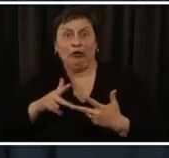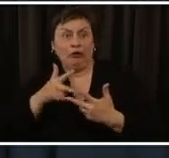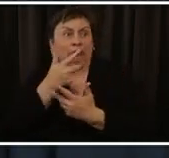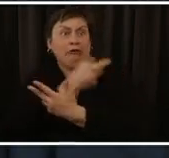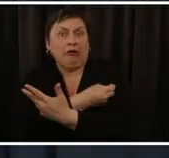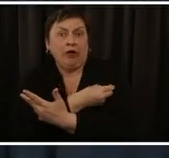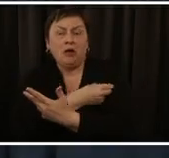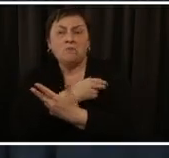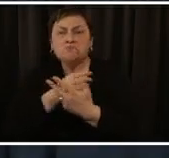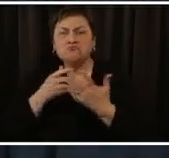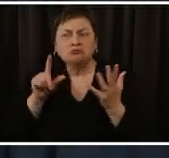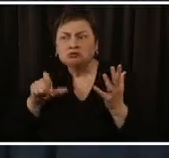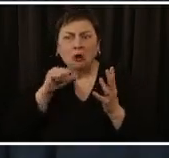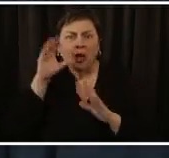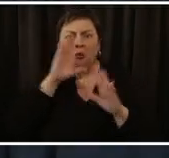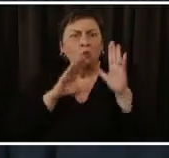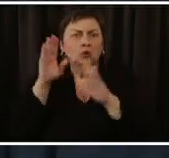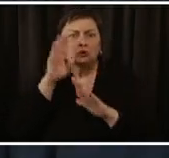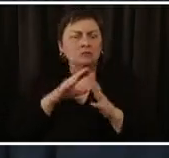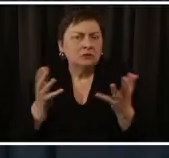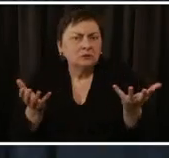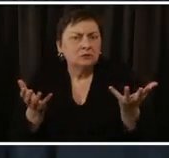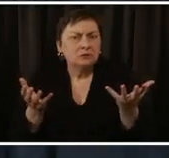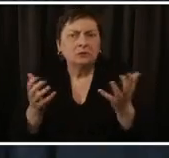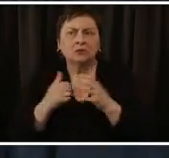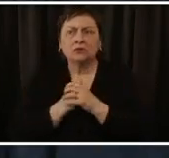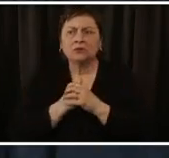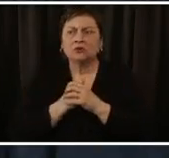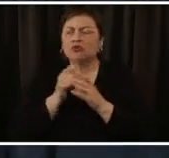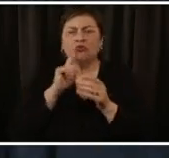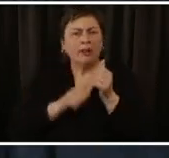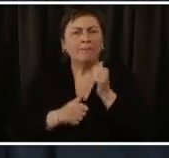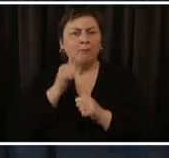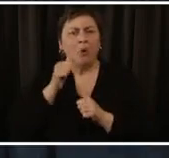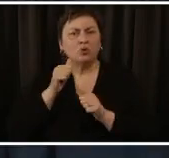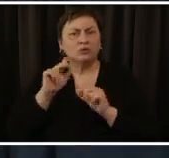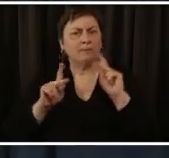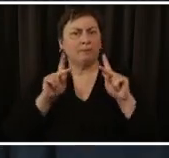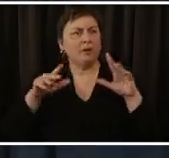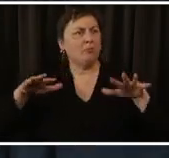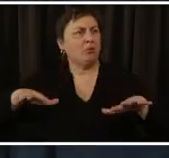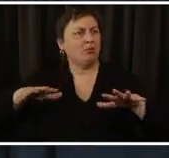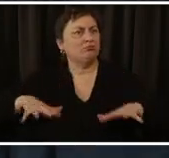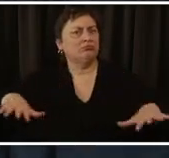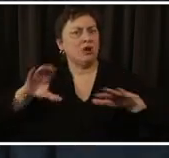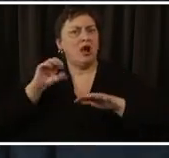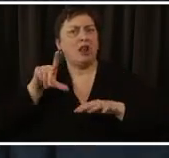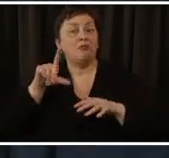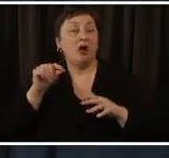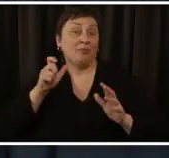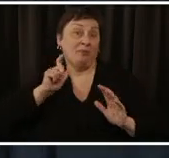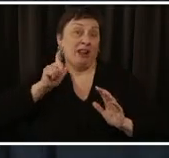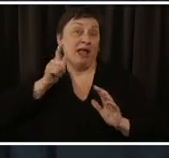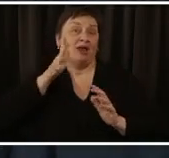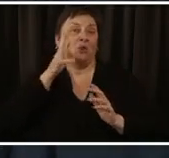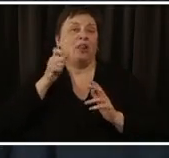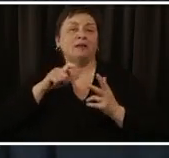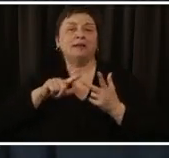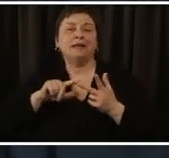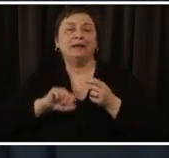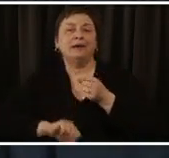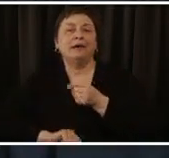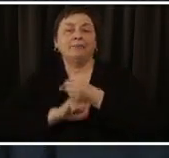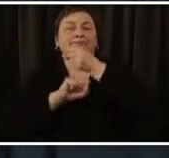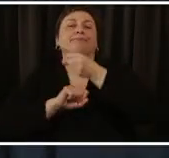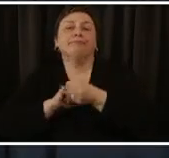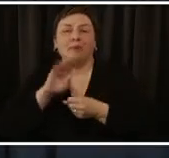fact, it's very likely that most Coloradans at some point will need a booster dose, perhaps customized